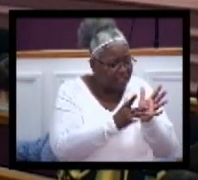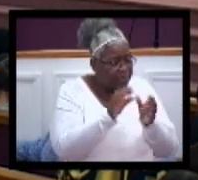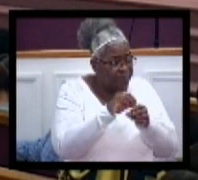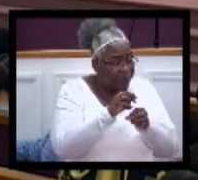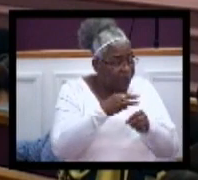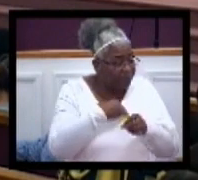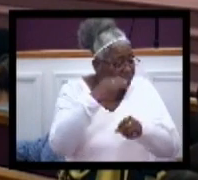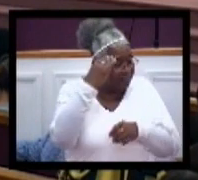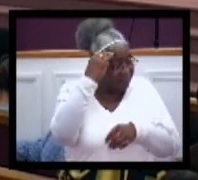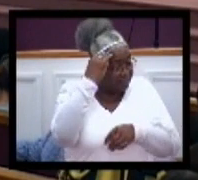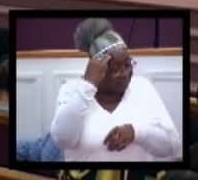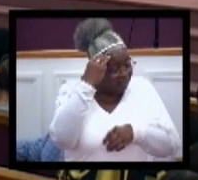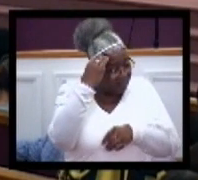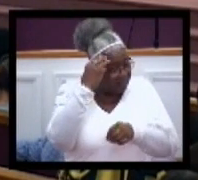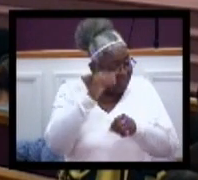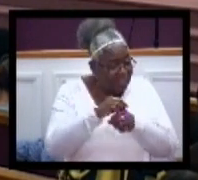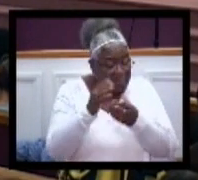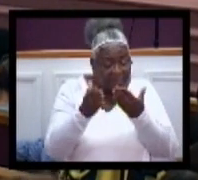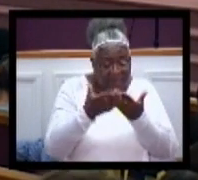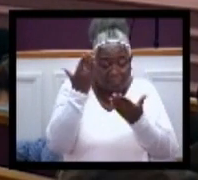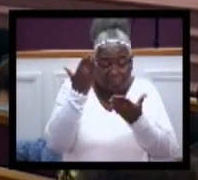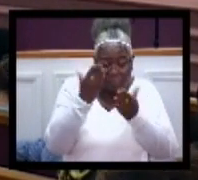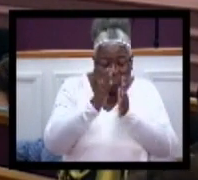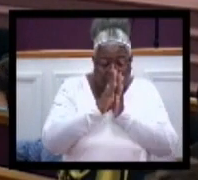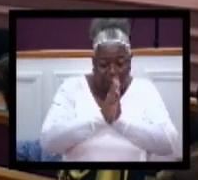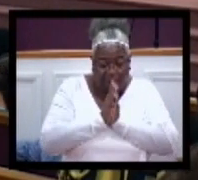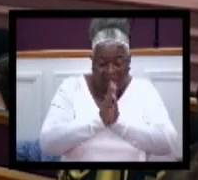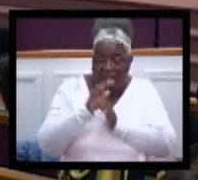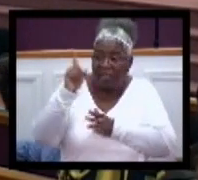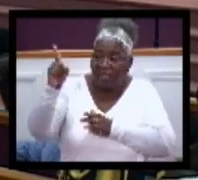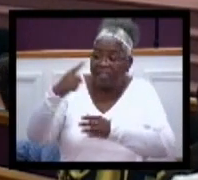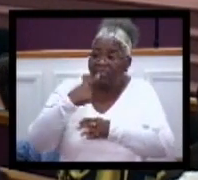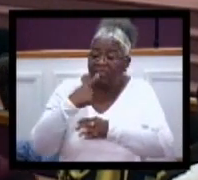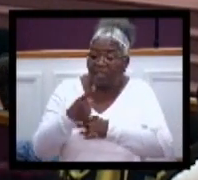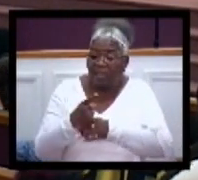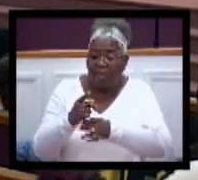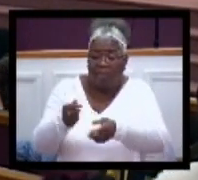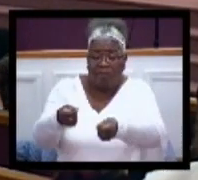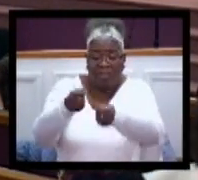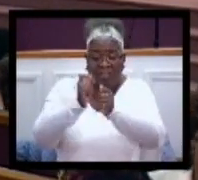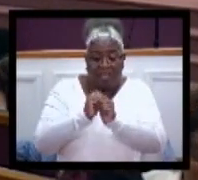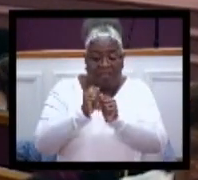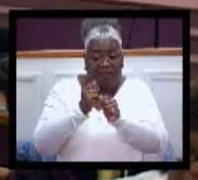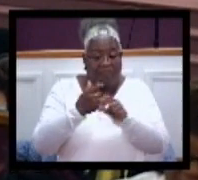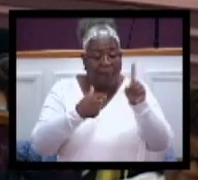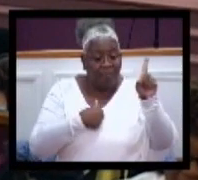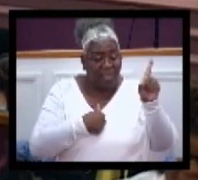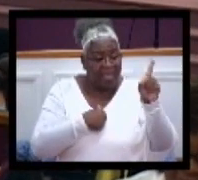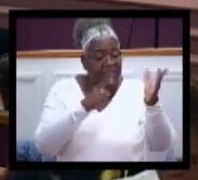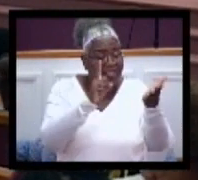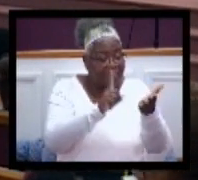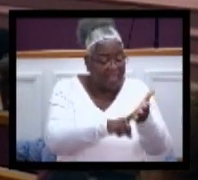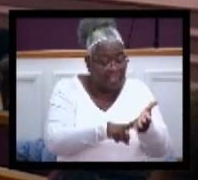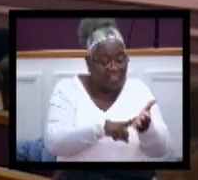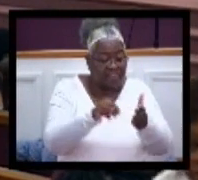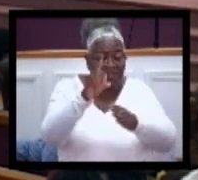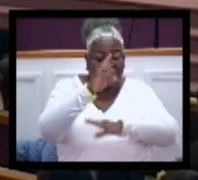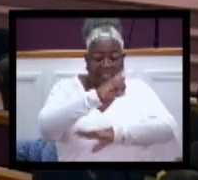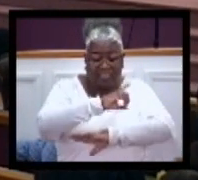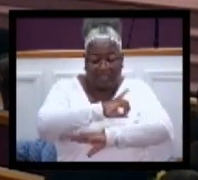in his sample prayer when he says these words, give me this